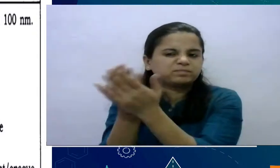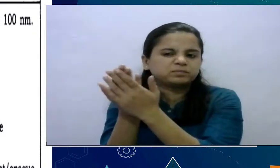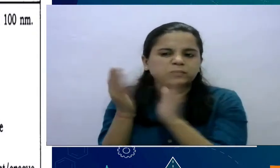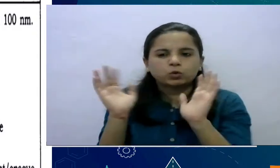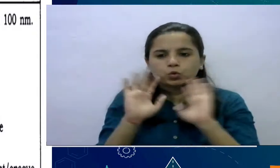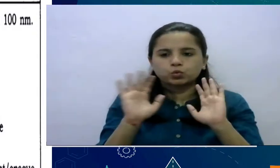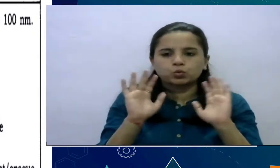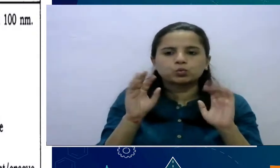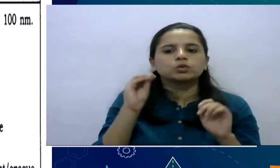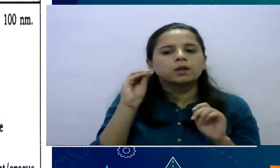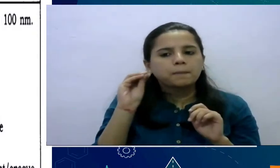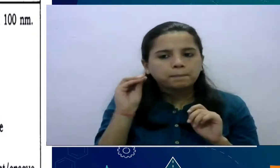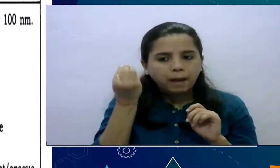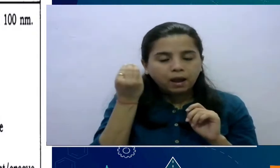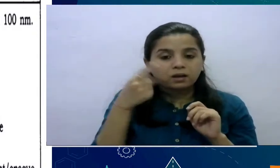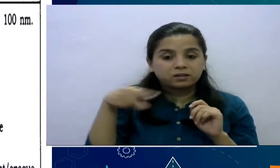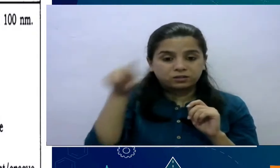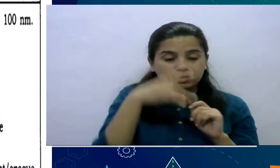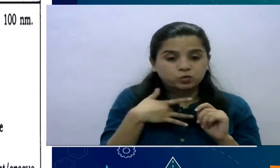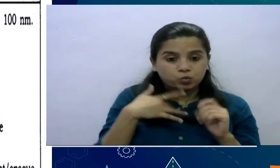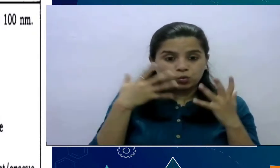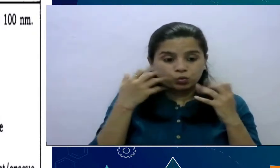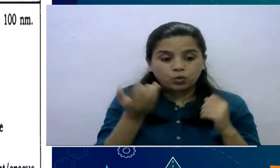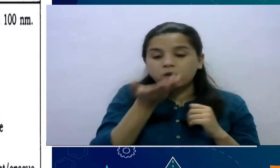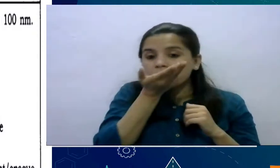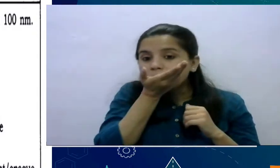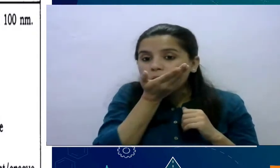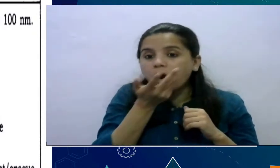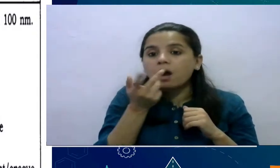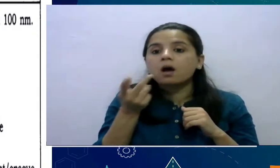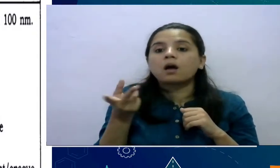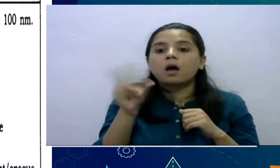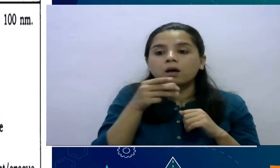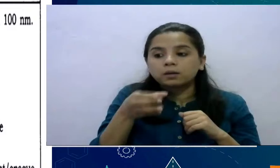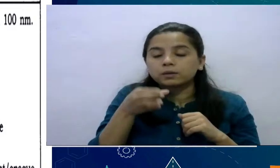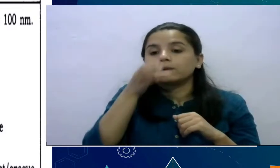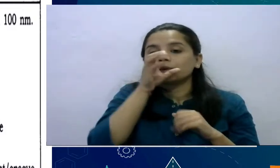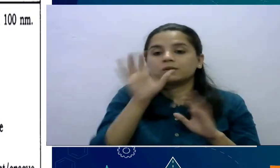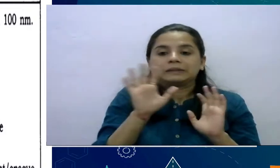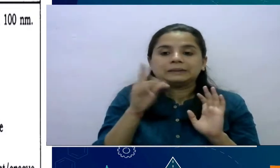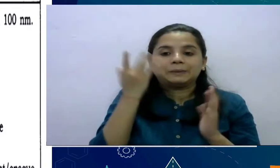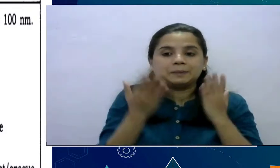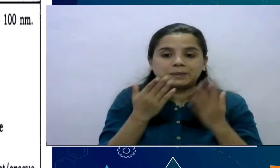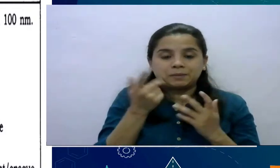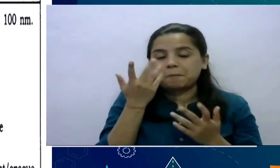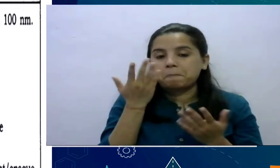be poured back into your drinking bottle and then to sip it in. That